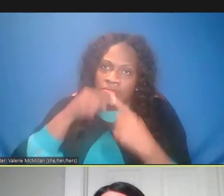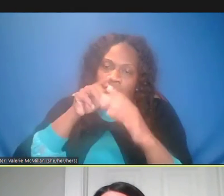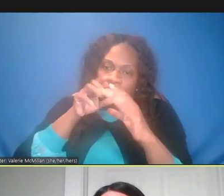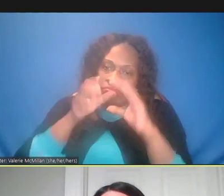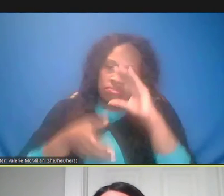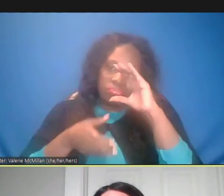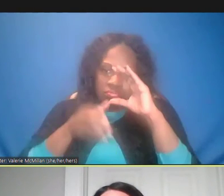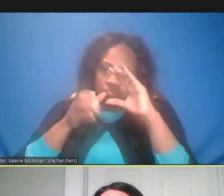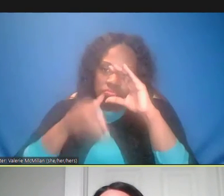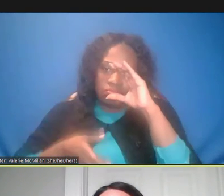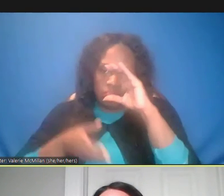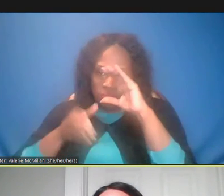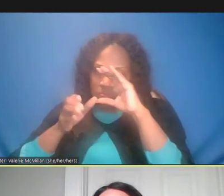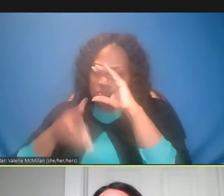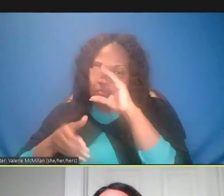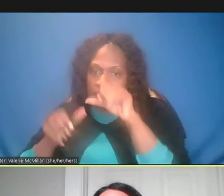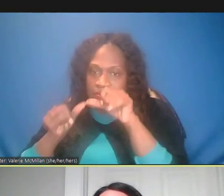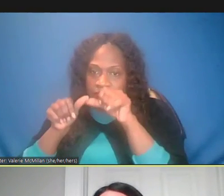down.